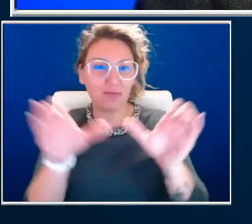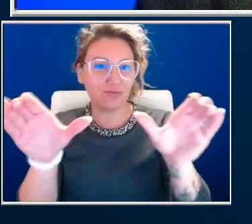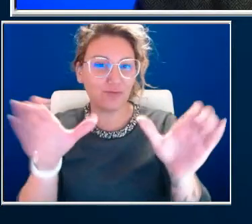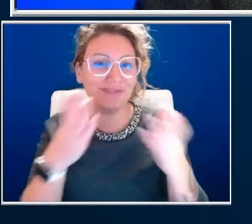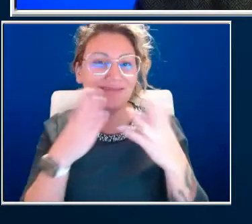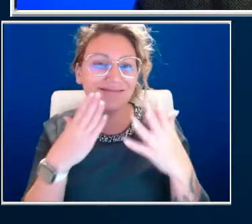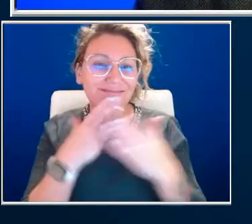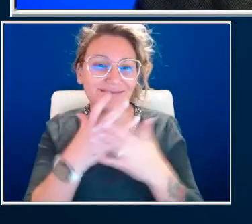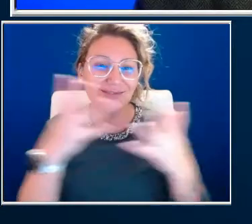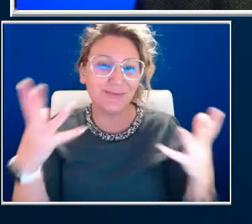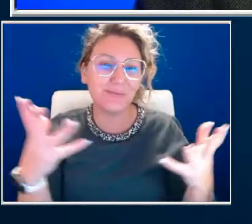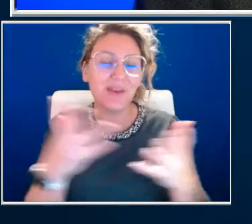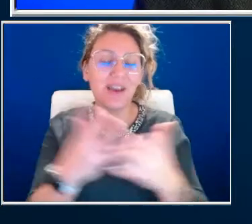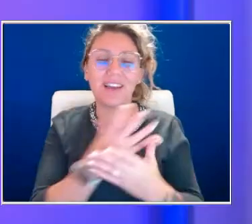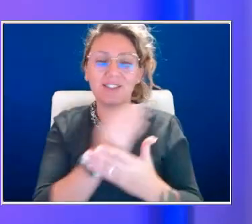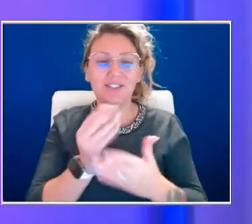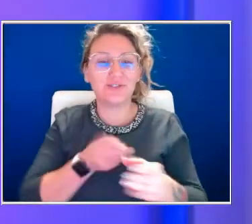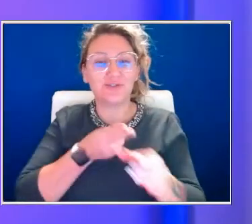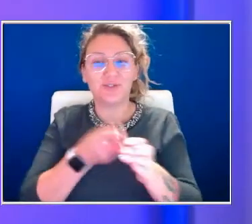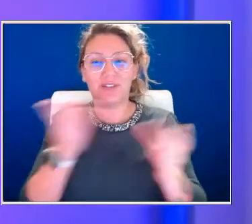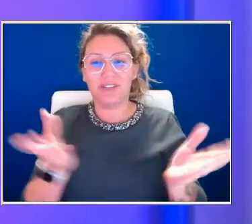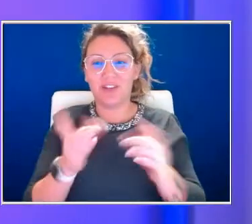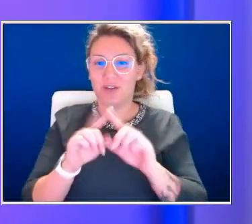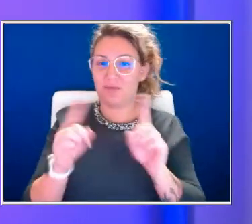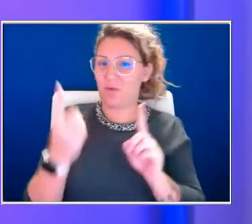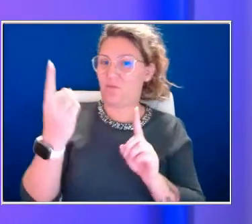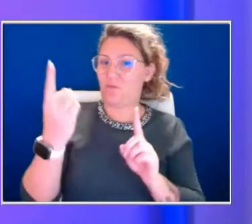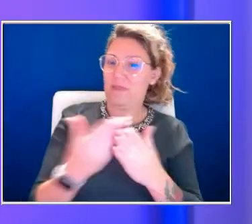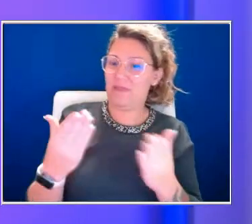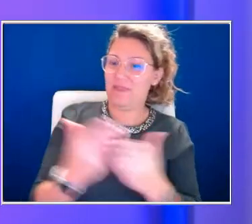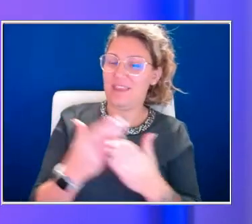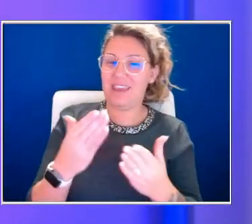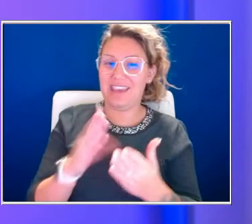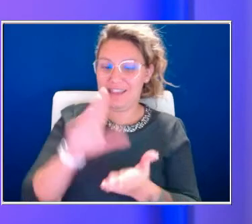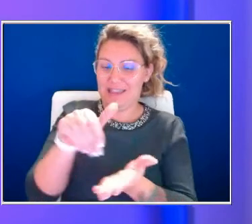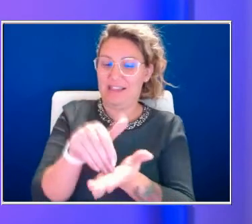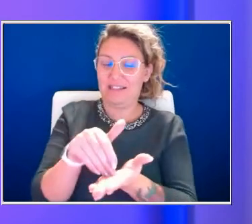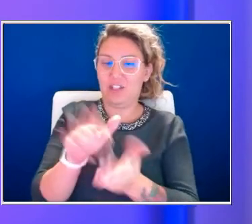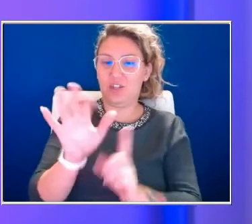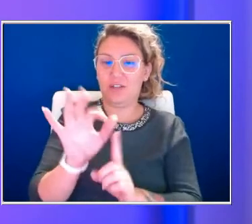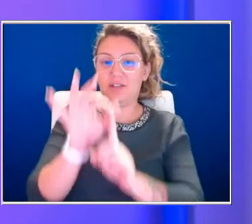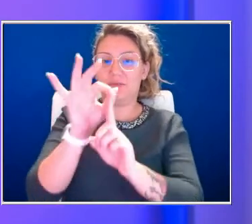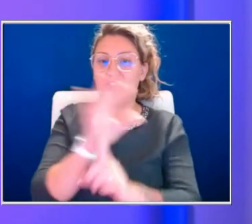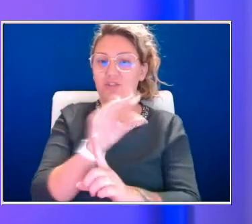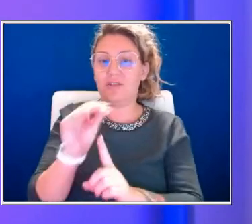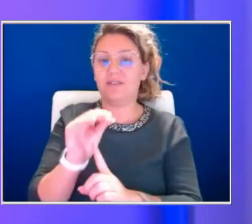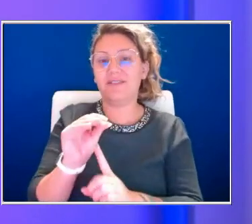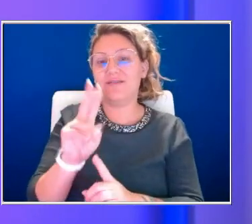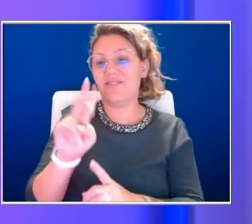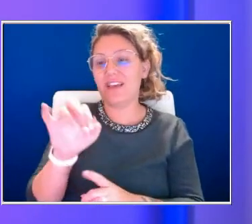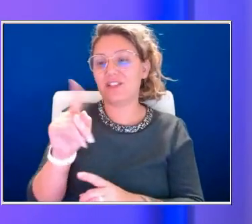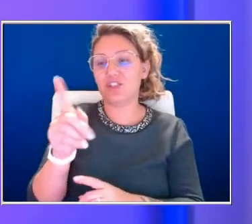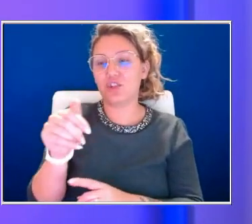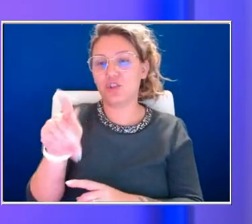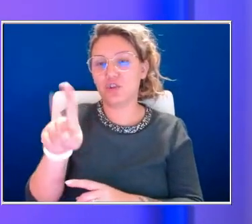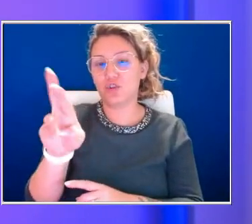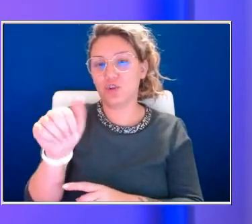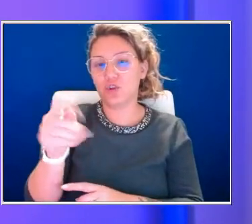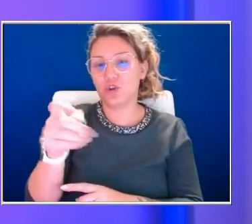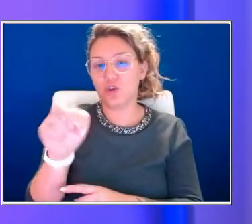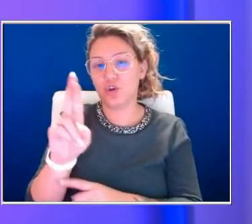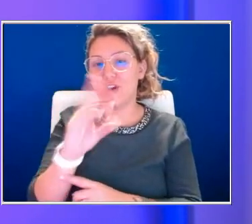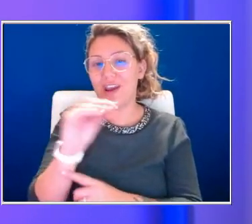being here. But one of the things about the Vascular Center that is so special, and the Vein Center in particular, is that with all these